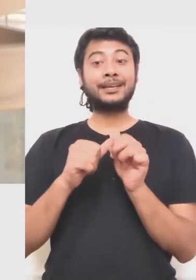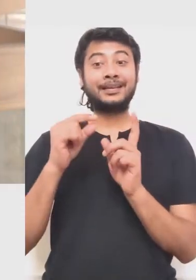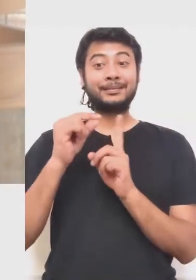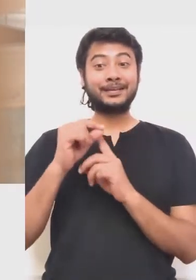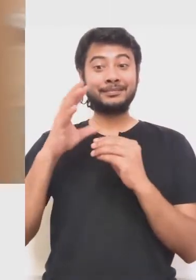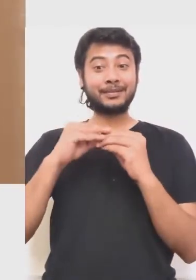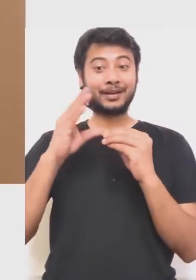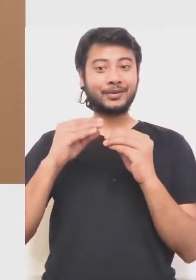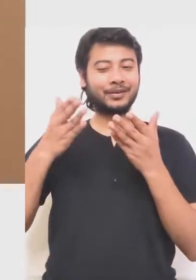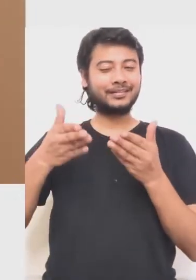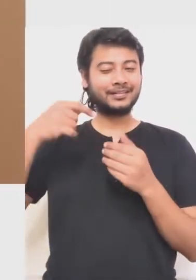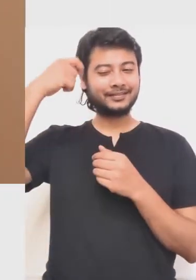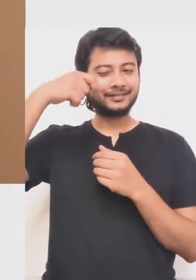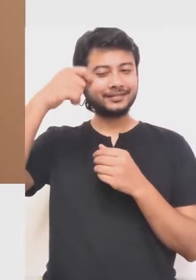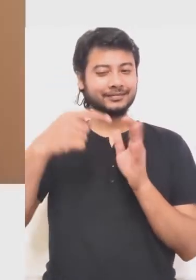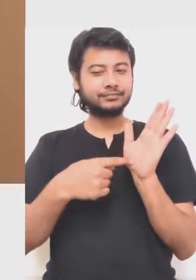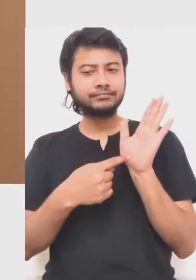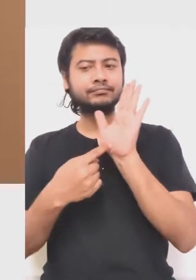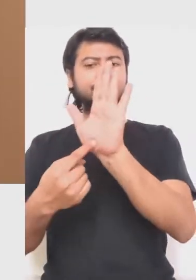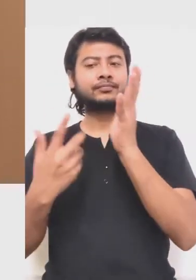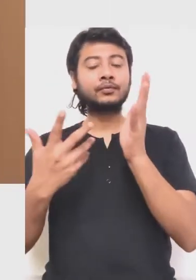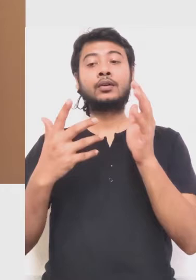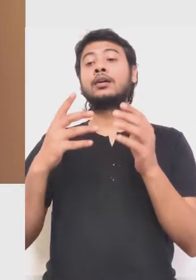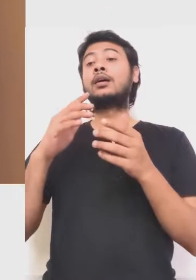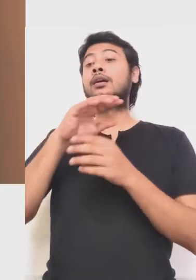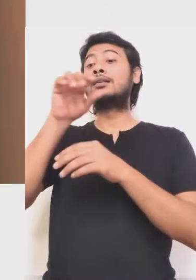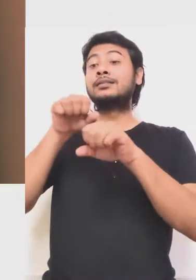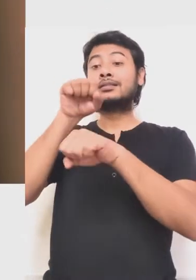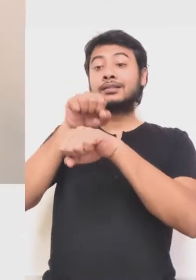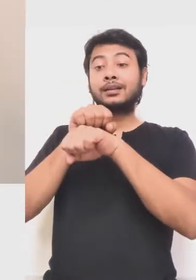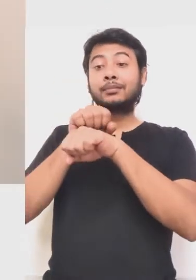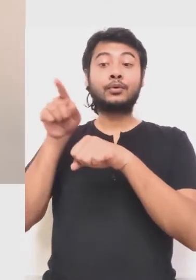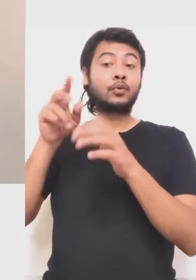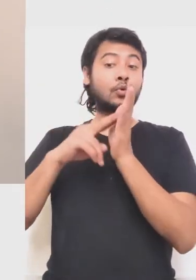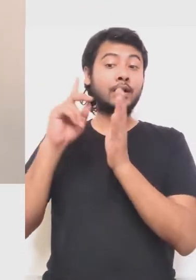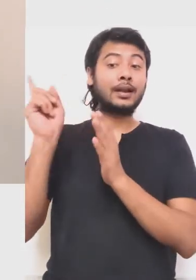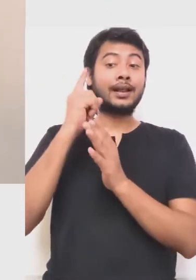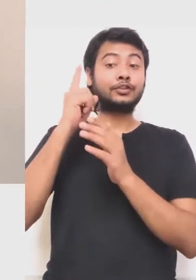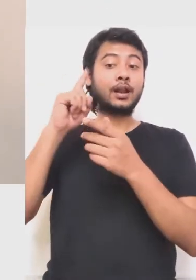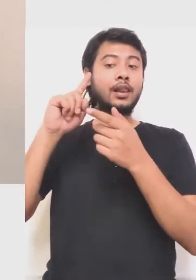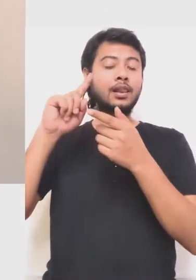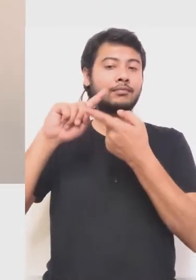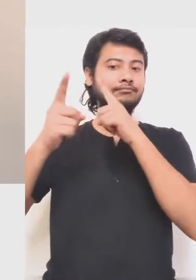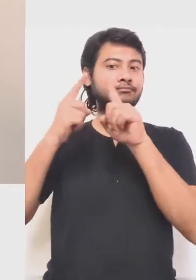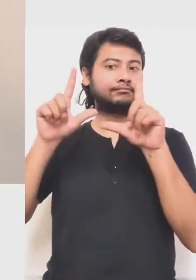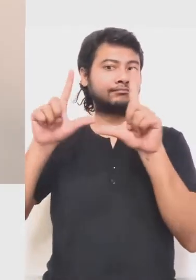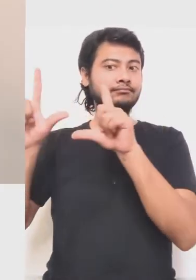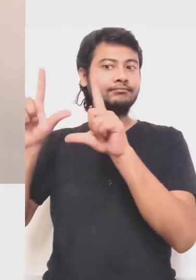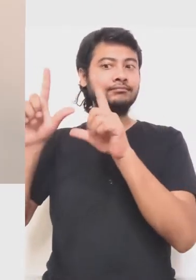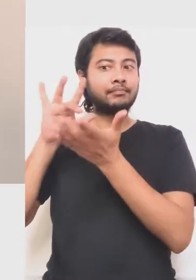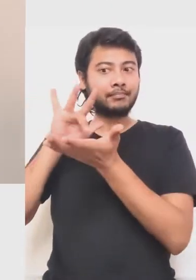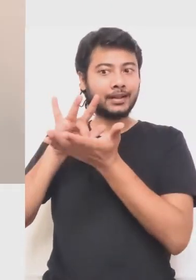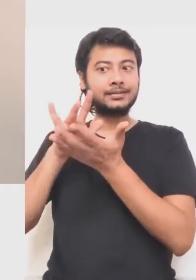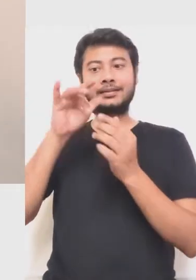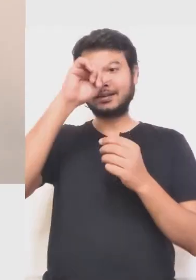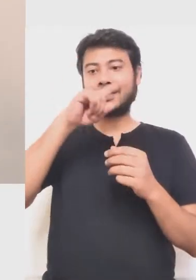In this Museum Without Borders episode, we partner with the National Gallery of Singapore to look at the works of Manish Nai